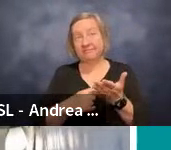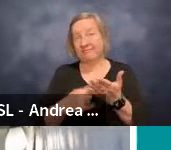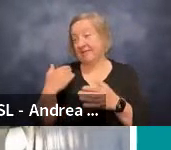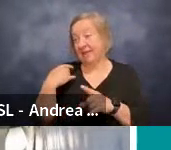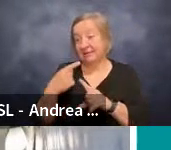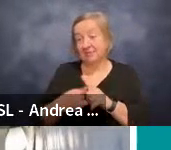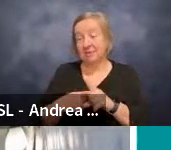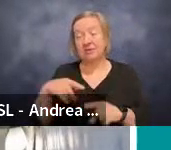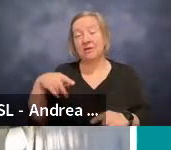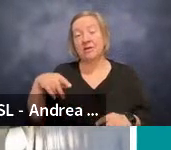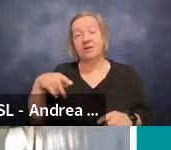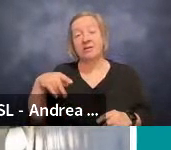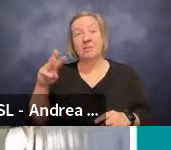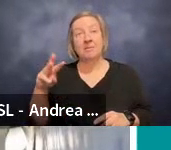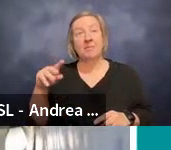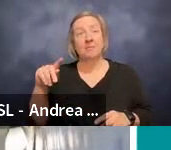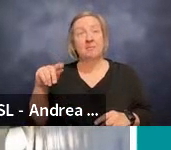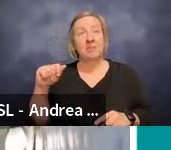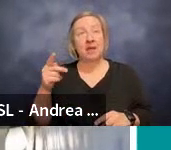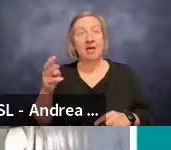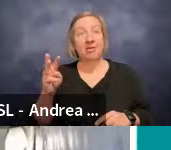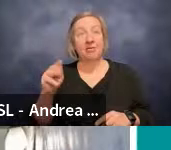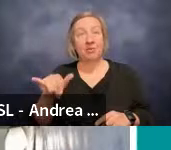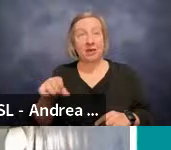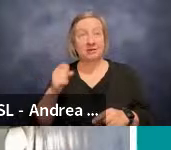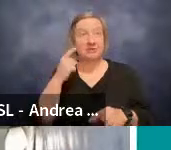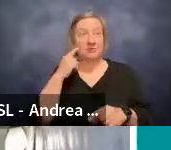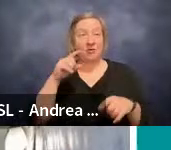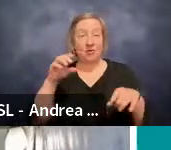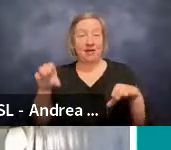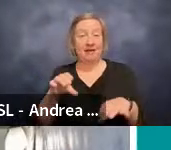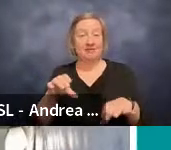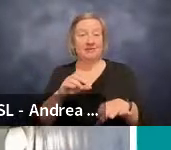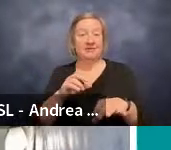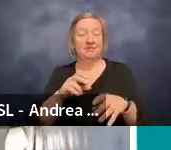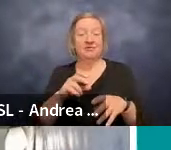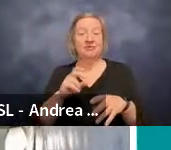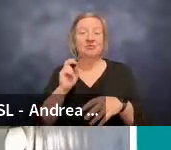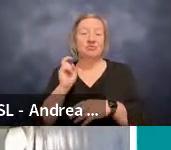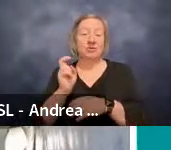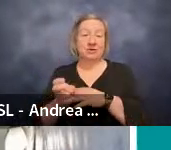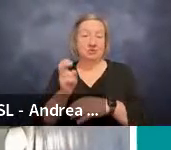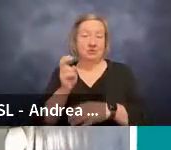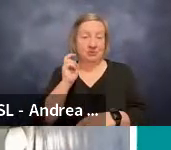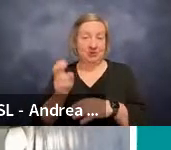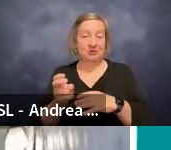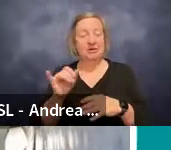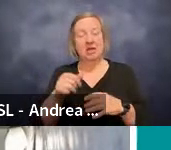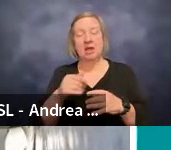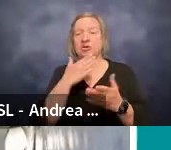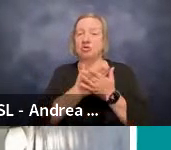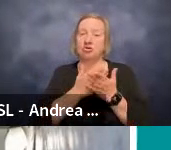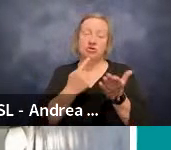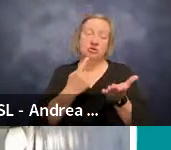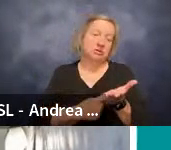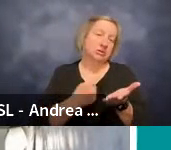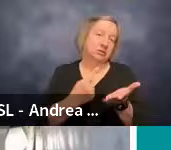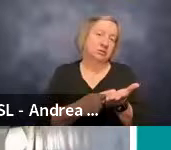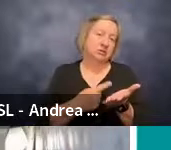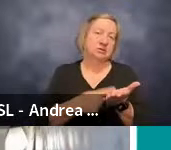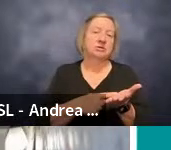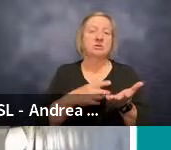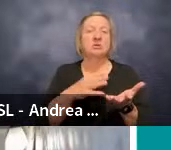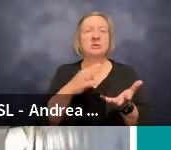Active Transportation. That was a very, very good discussion talking about what